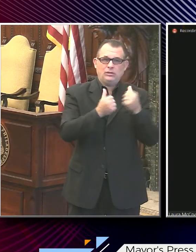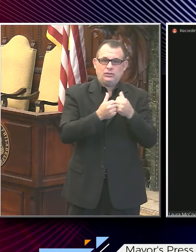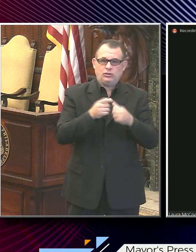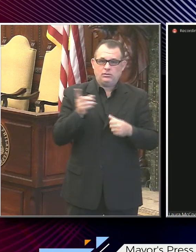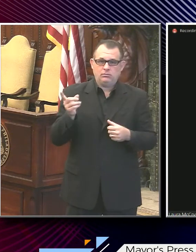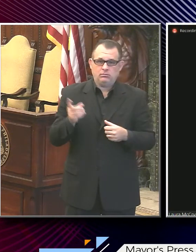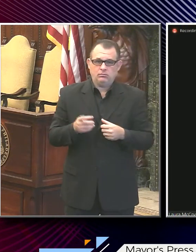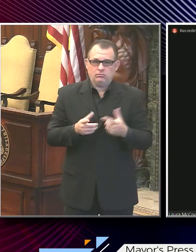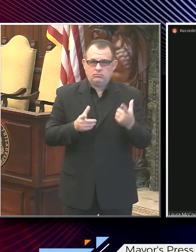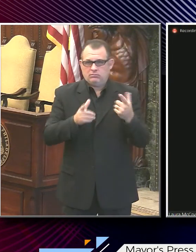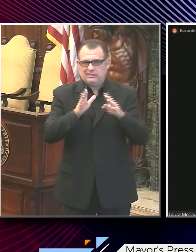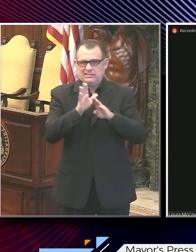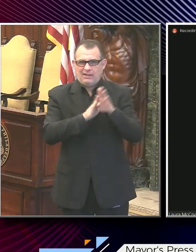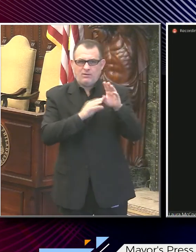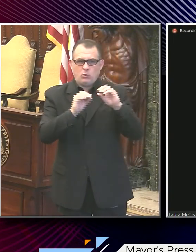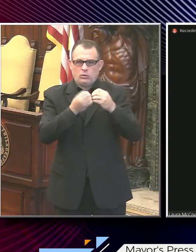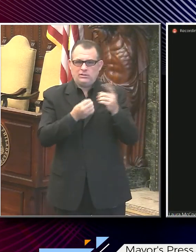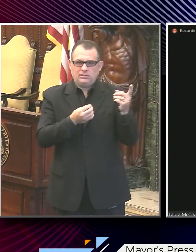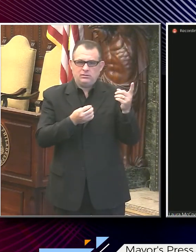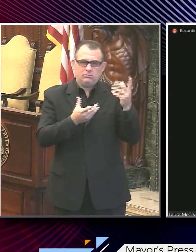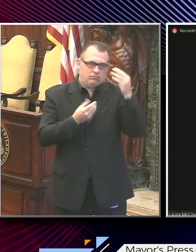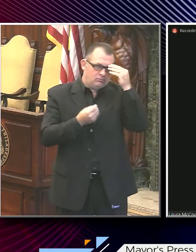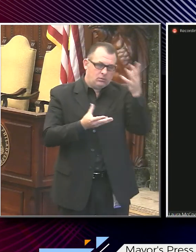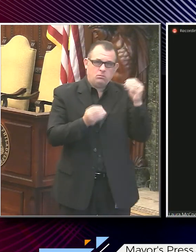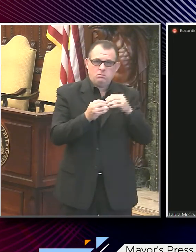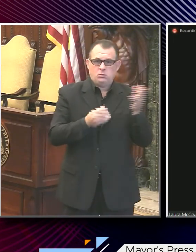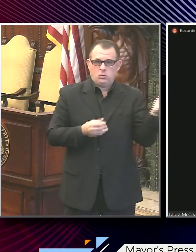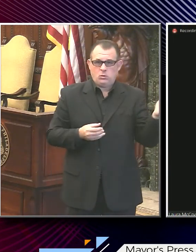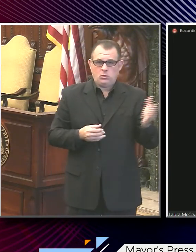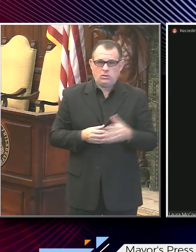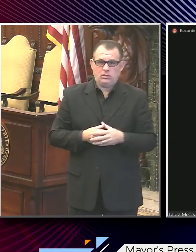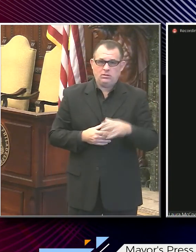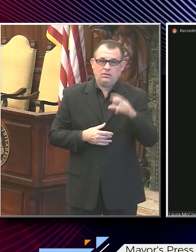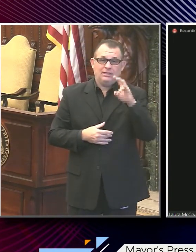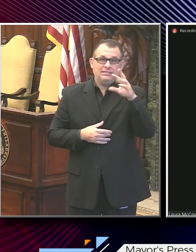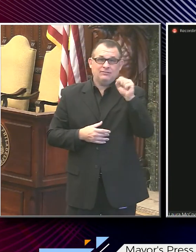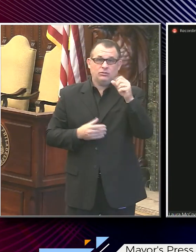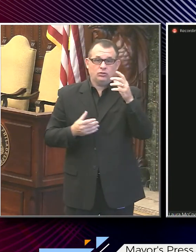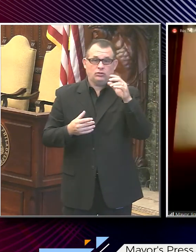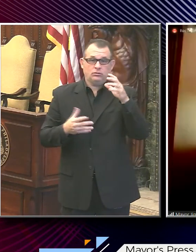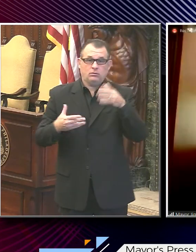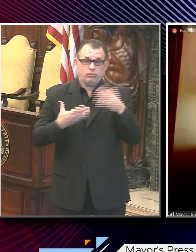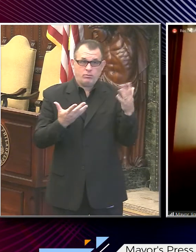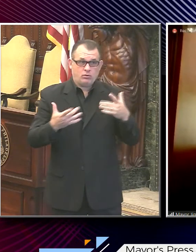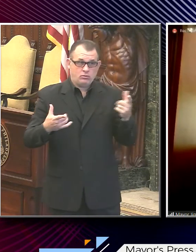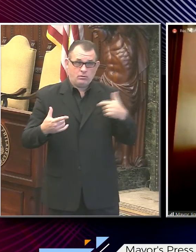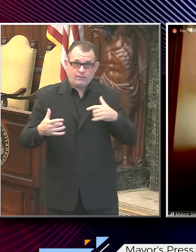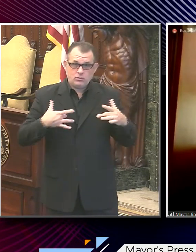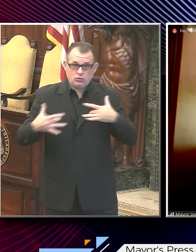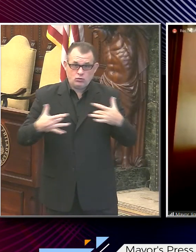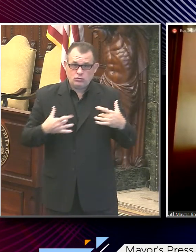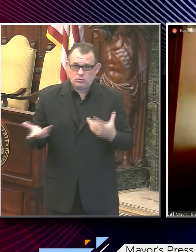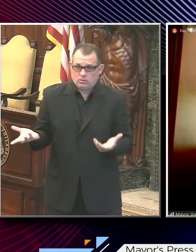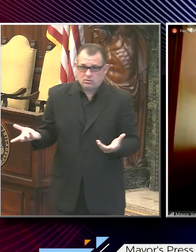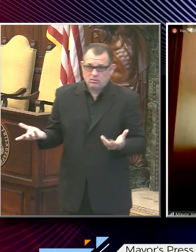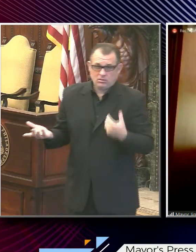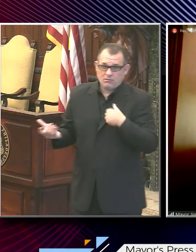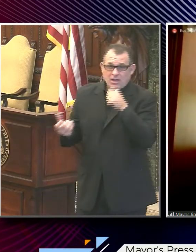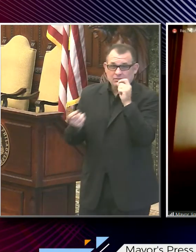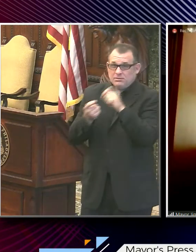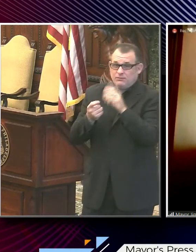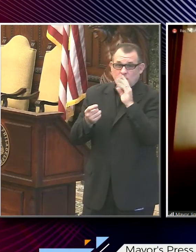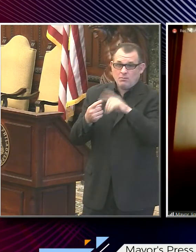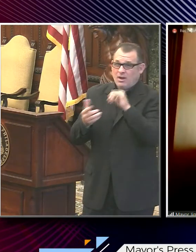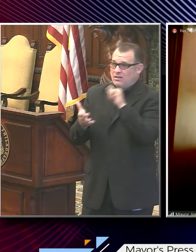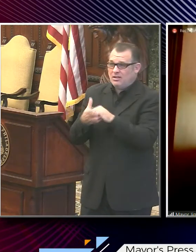Okay. Would you have any concerns that the Sixers proposal, I'm not going to specifically talk